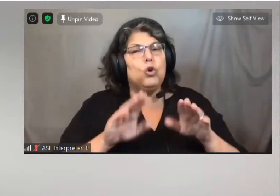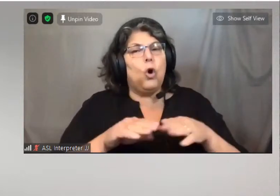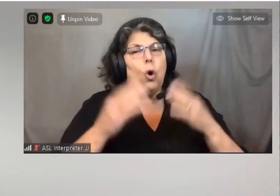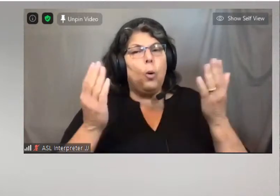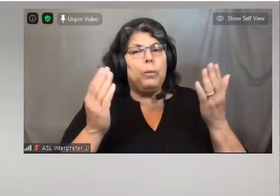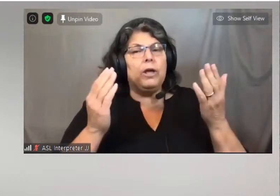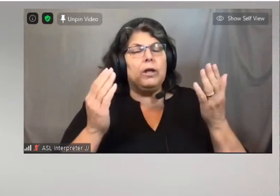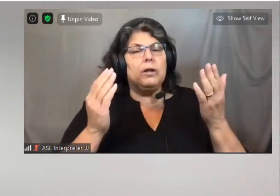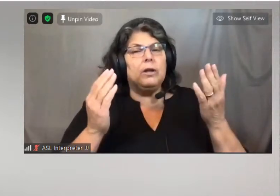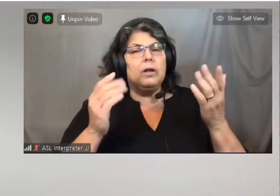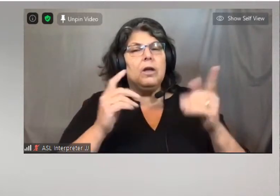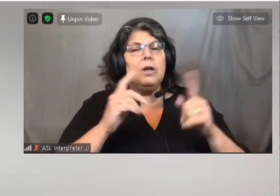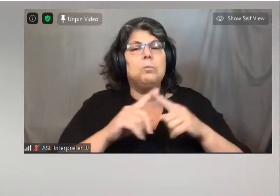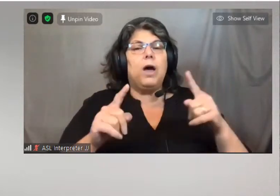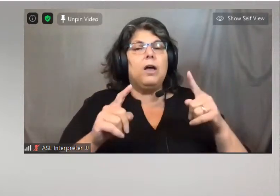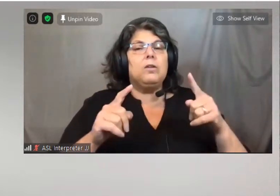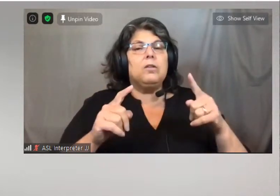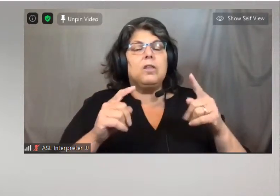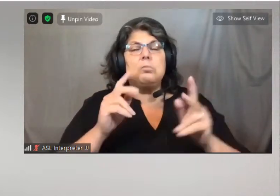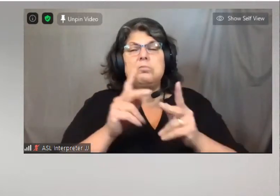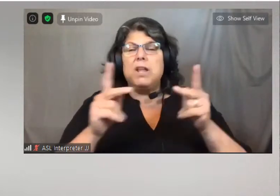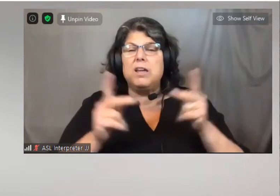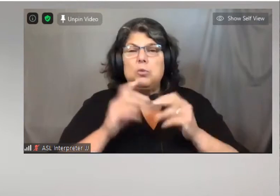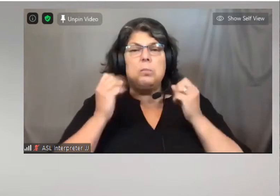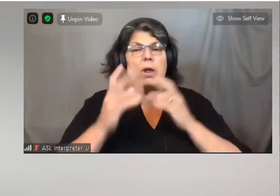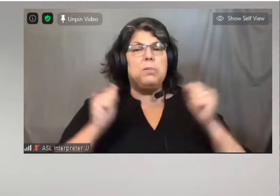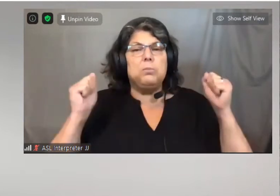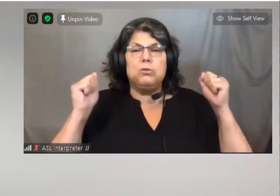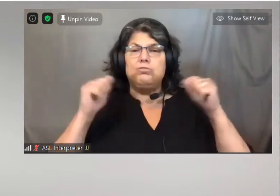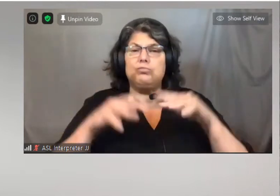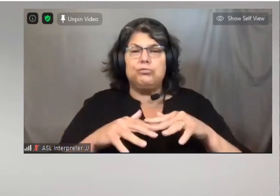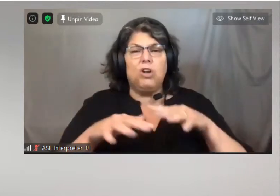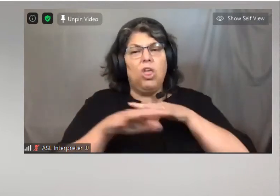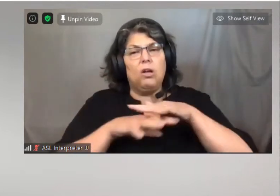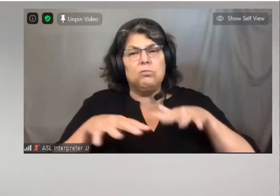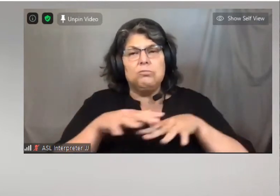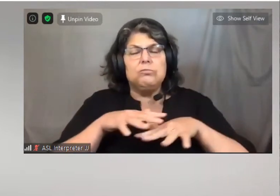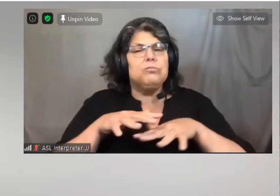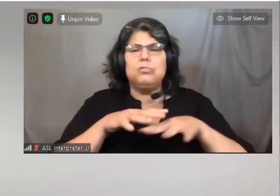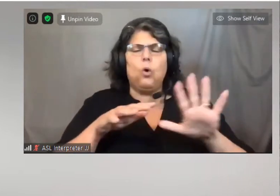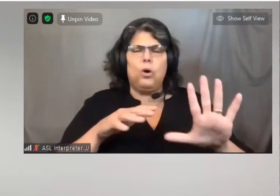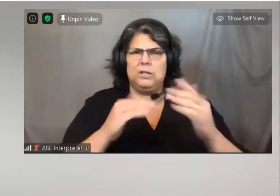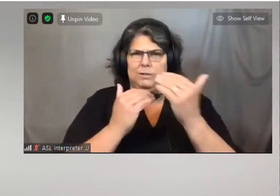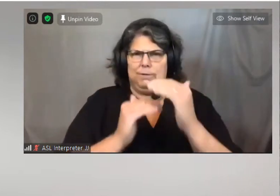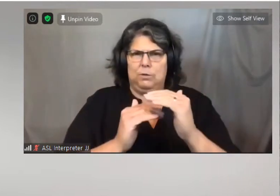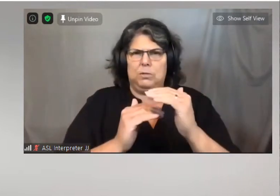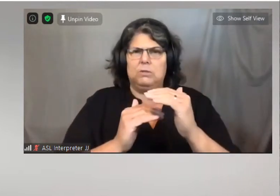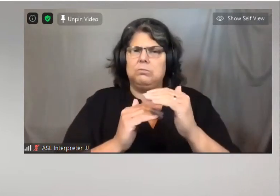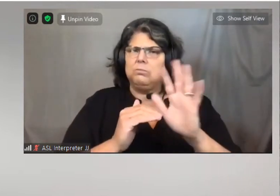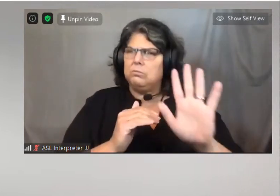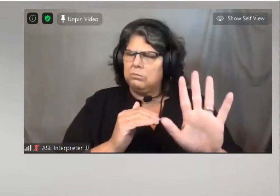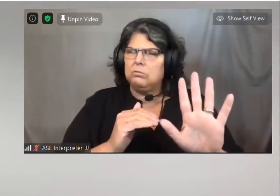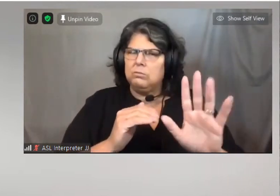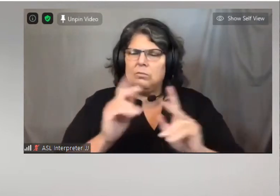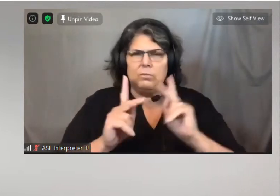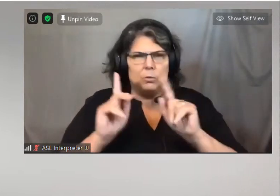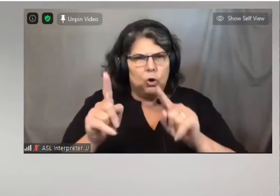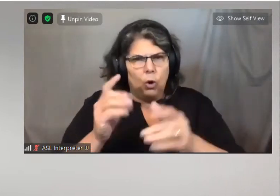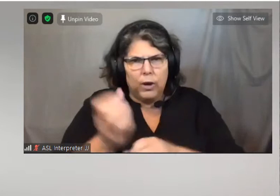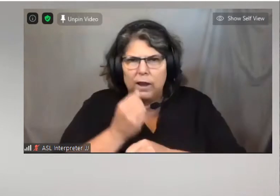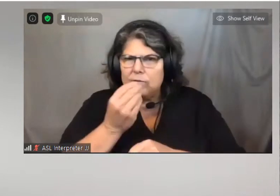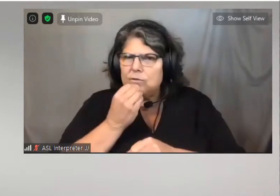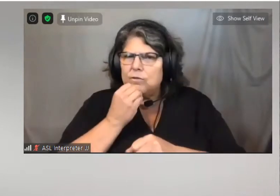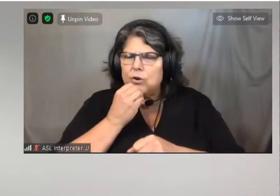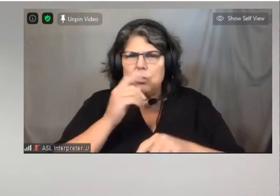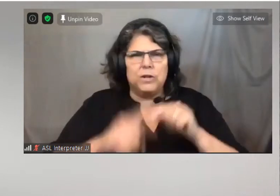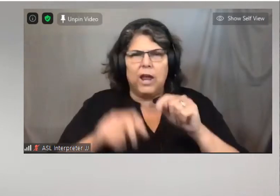or the common areas and eating areas were restricted. So it tells me that there is a